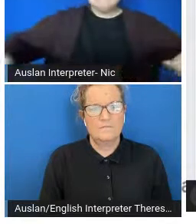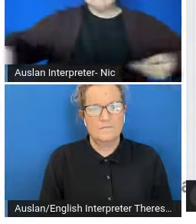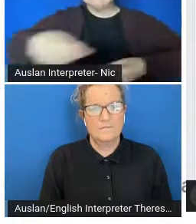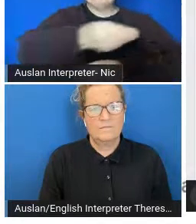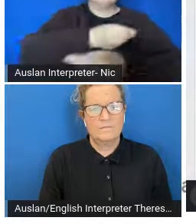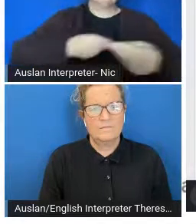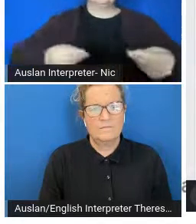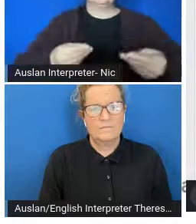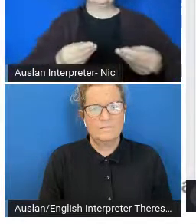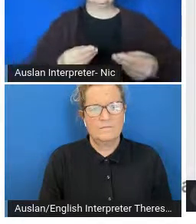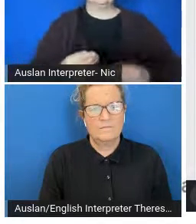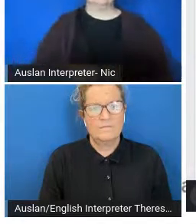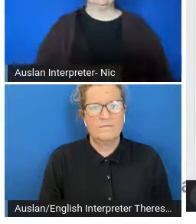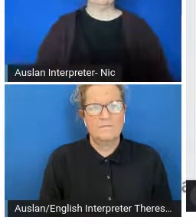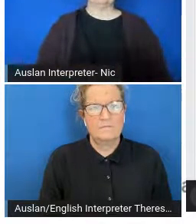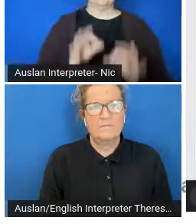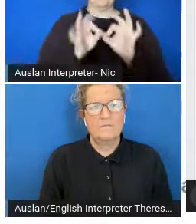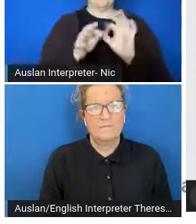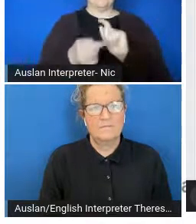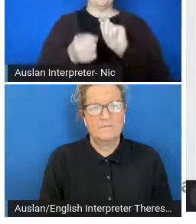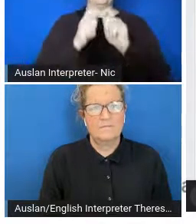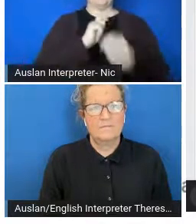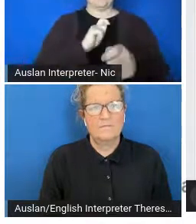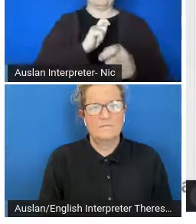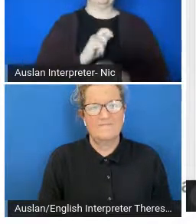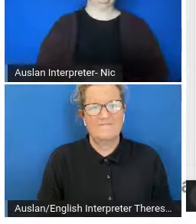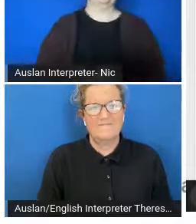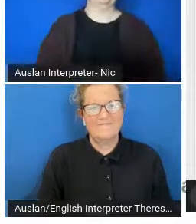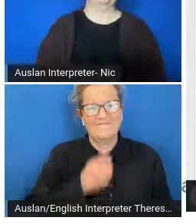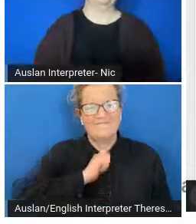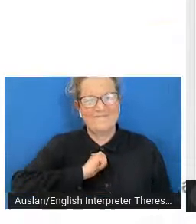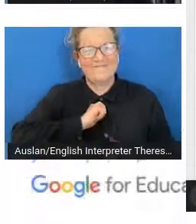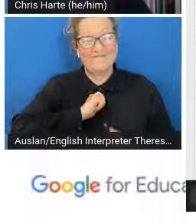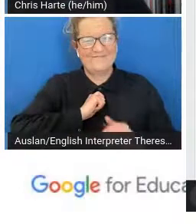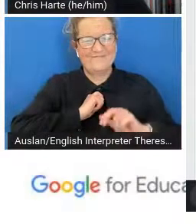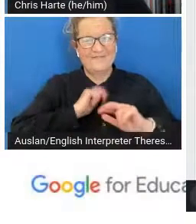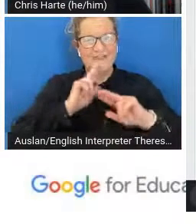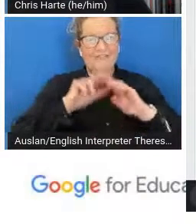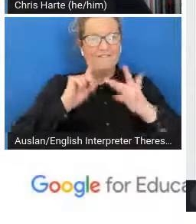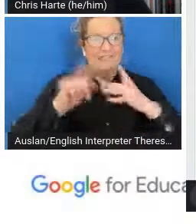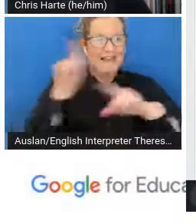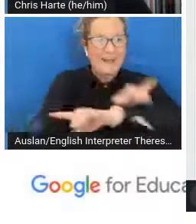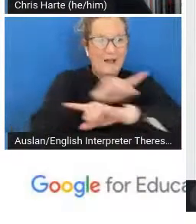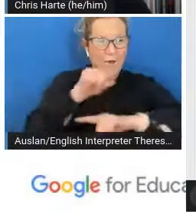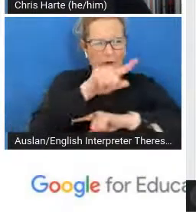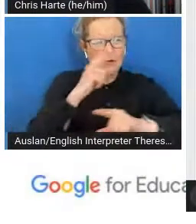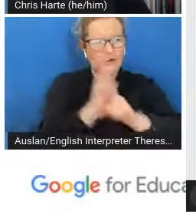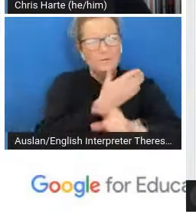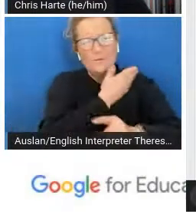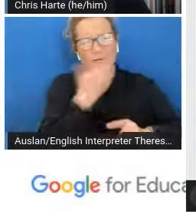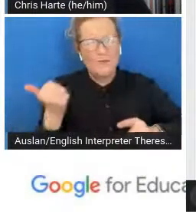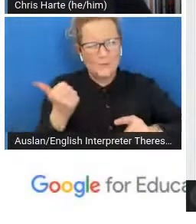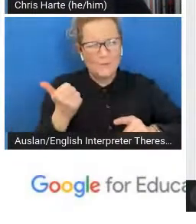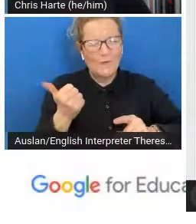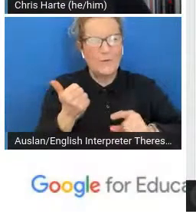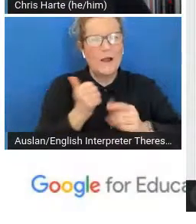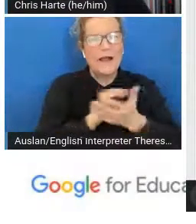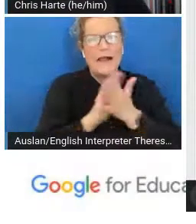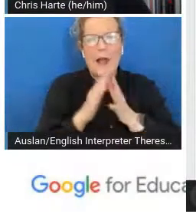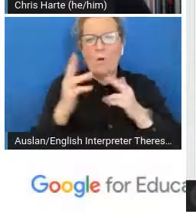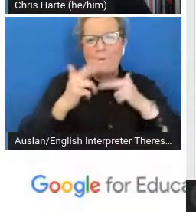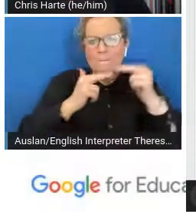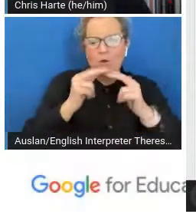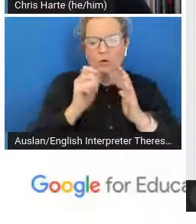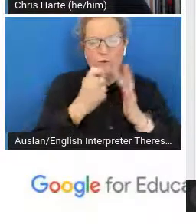you talked beautifully about this last week, Fee, how are you going to build prototypes? How are you going to share and enact? How are you going to reflect and